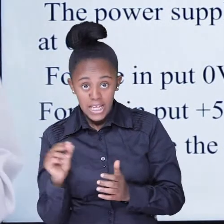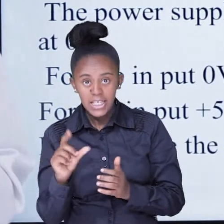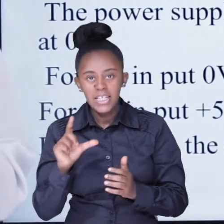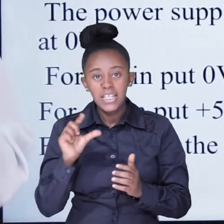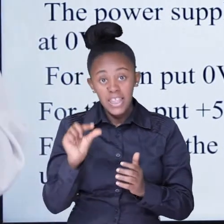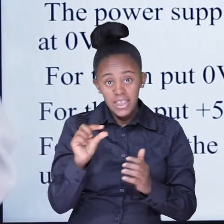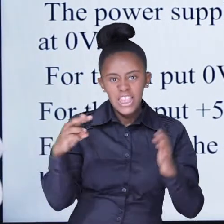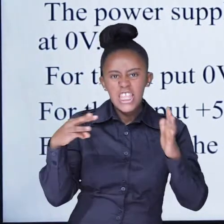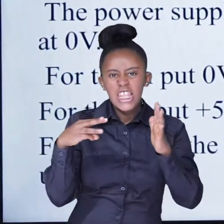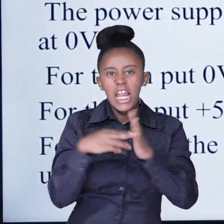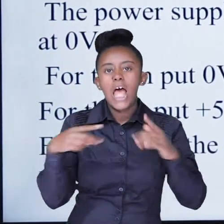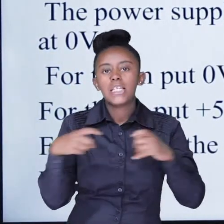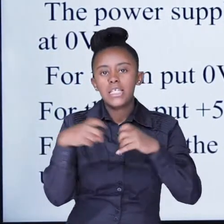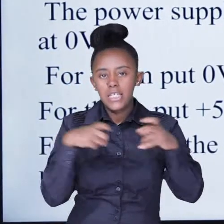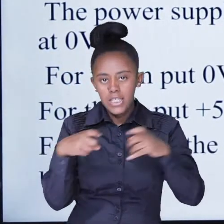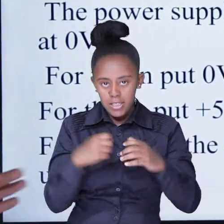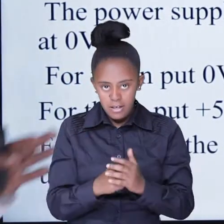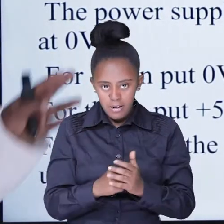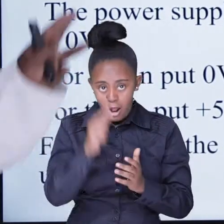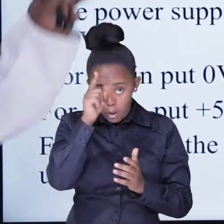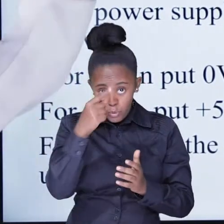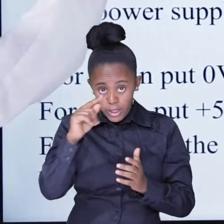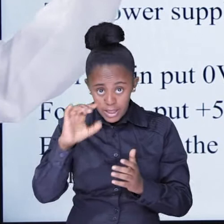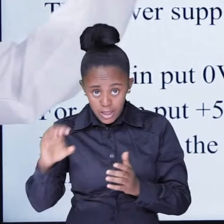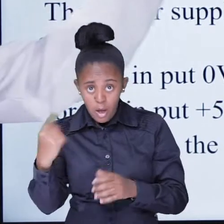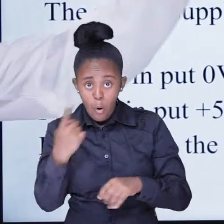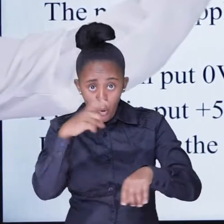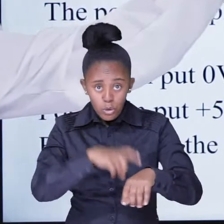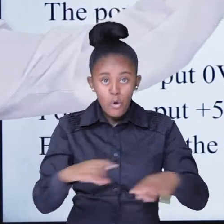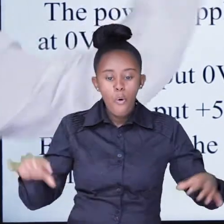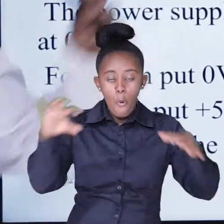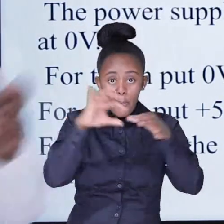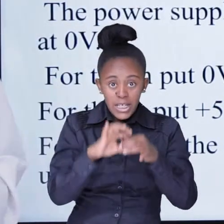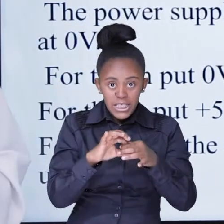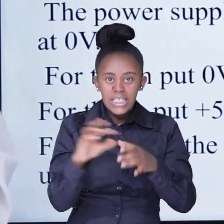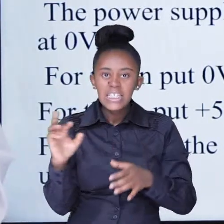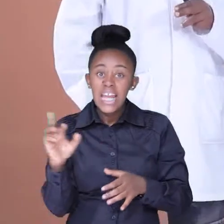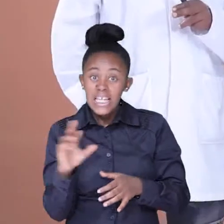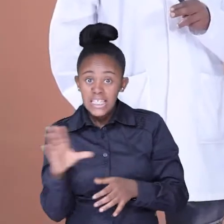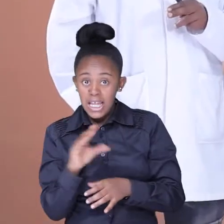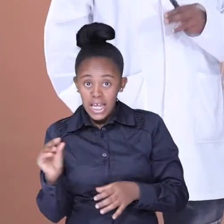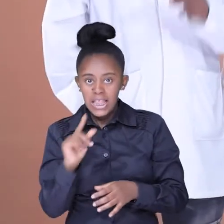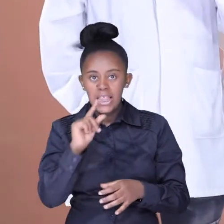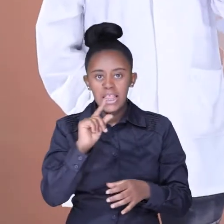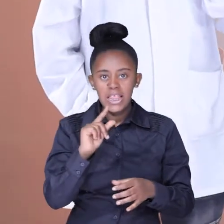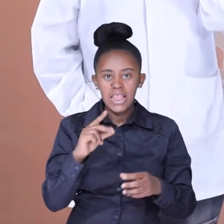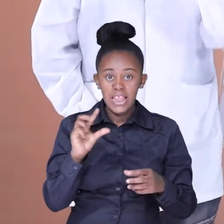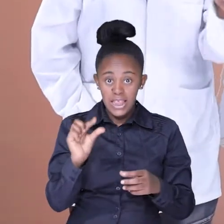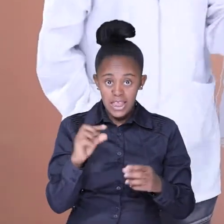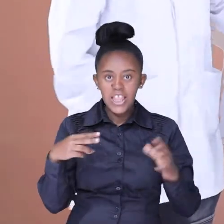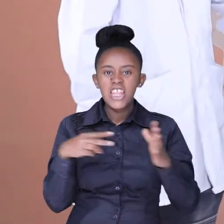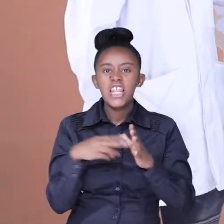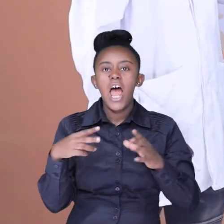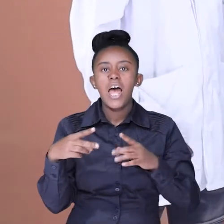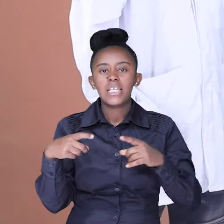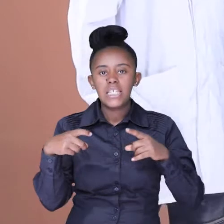Logic gate is always the combination of transistor and resistors. We see the function